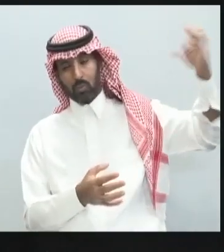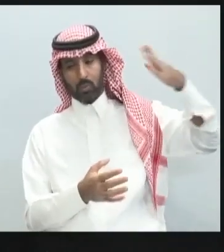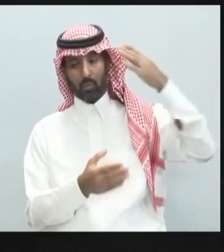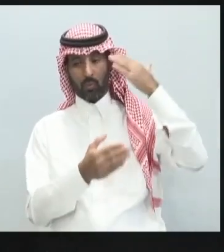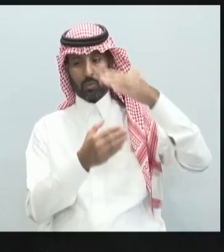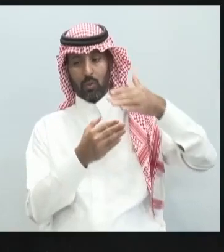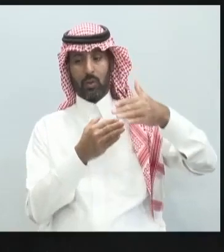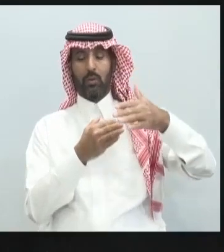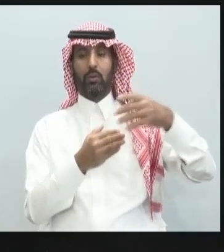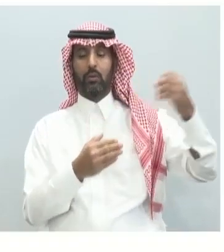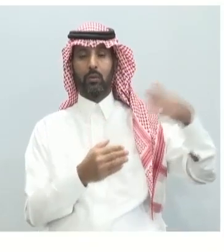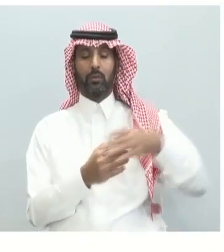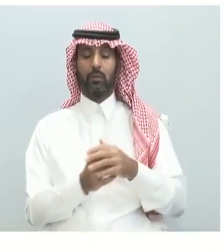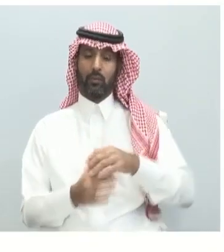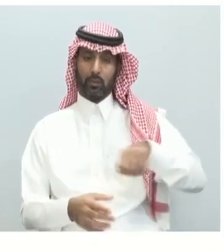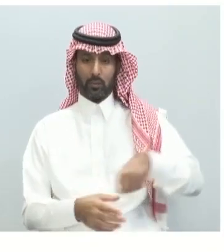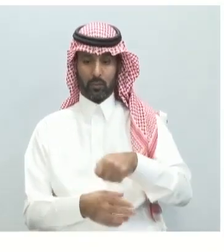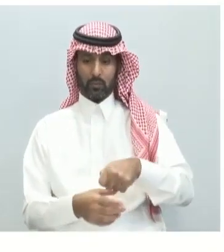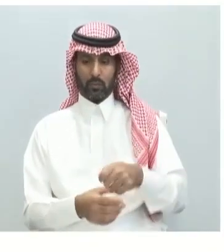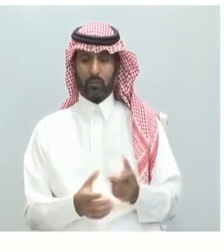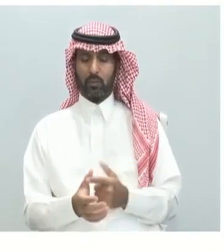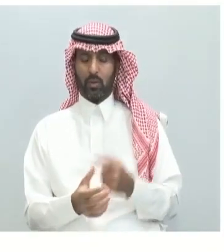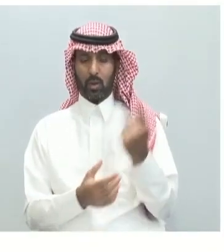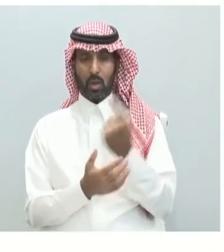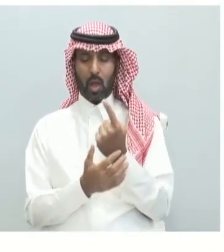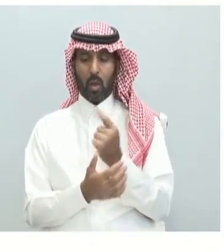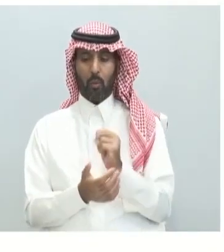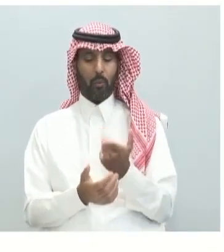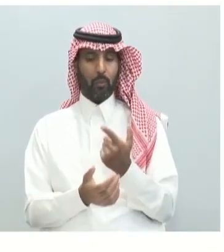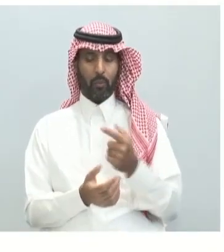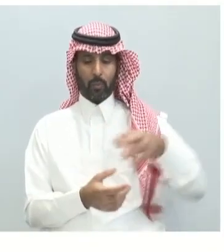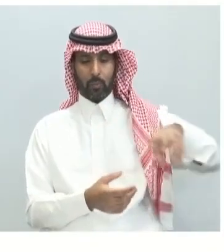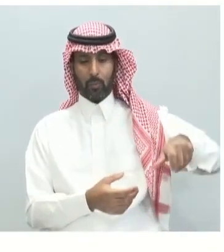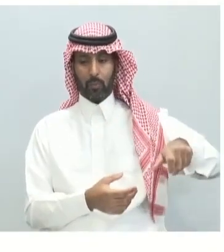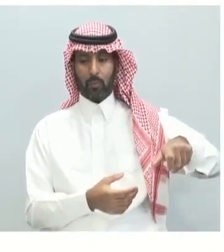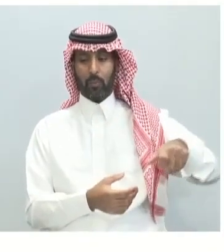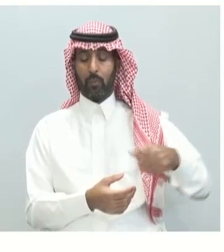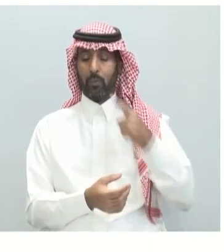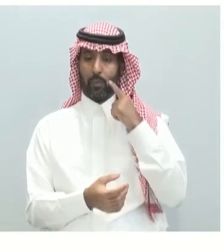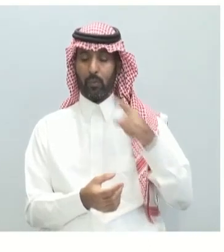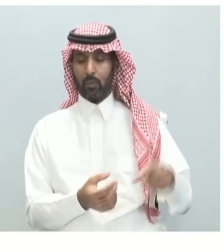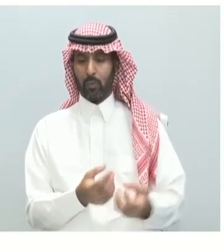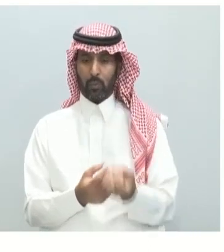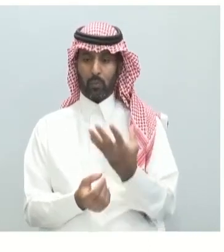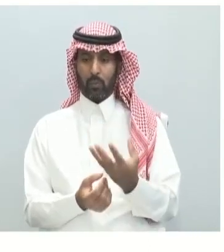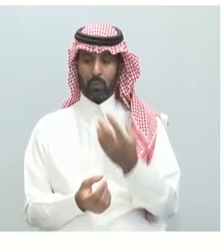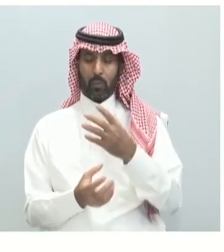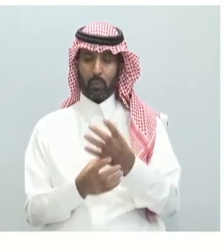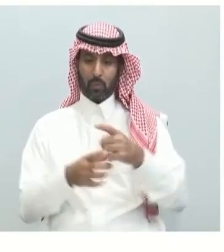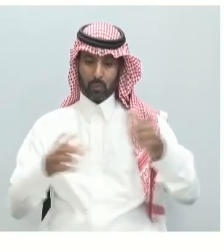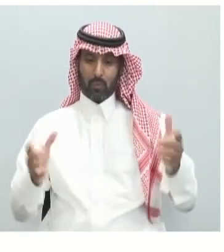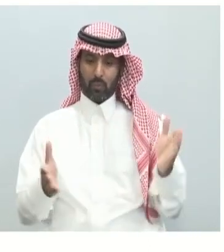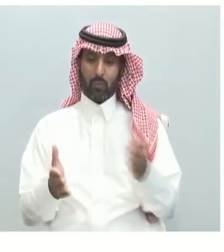your house. Cooking and heating gas, what's the alternative? That's correct. Maybe firewood. You can cook